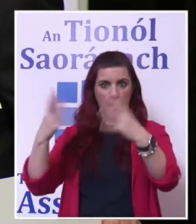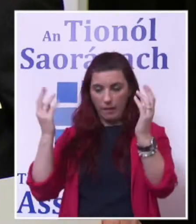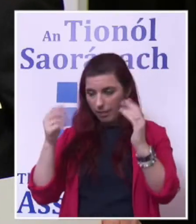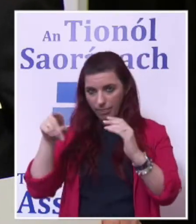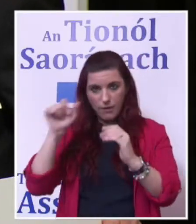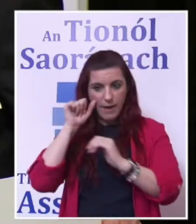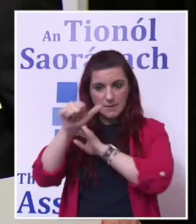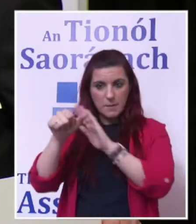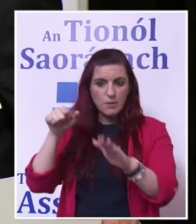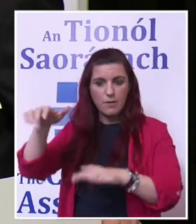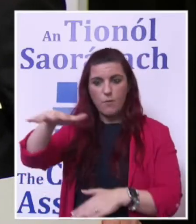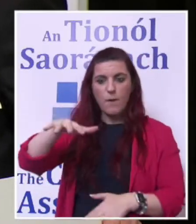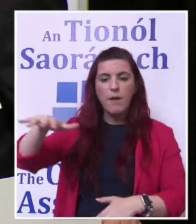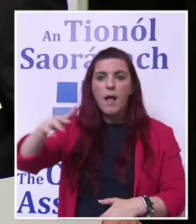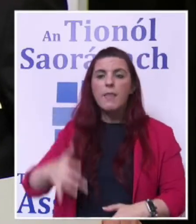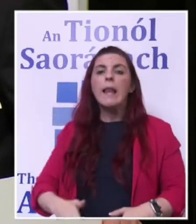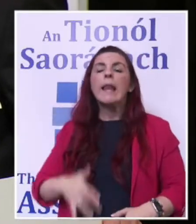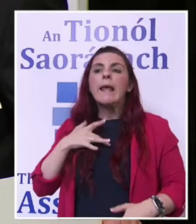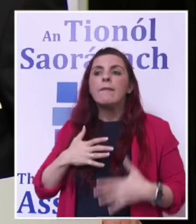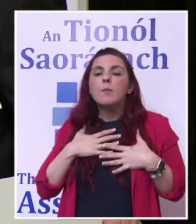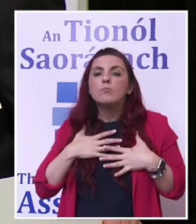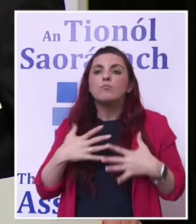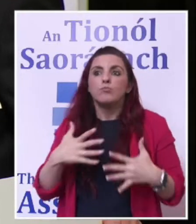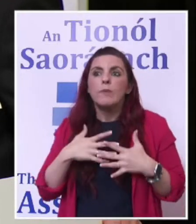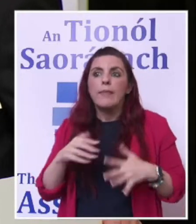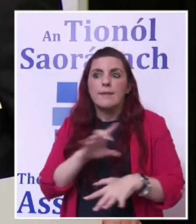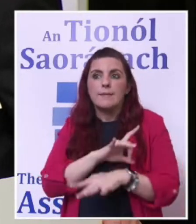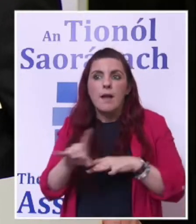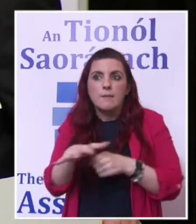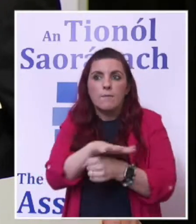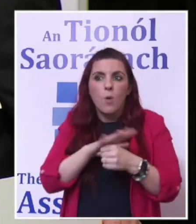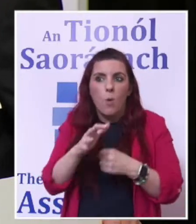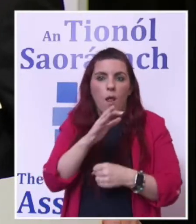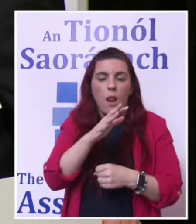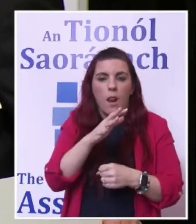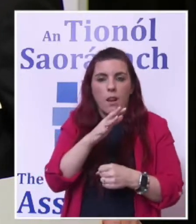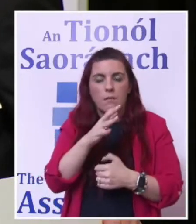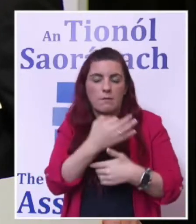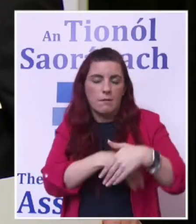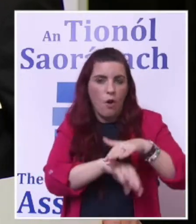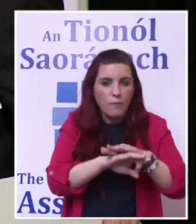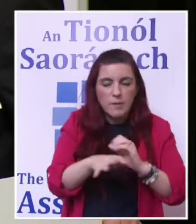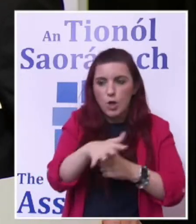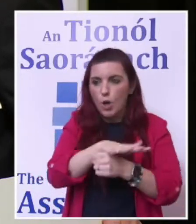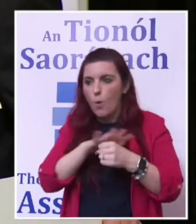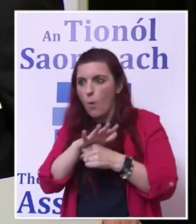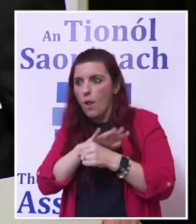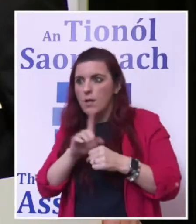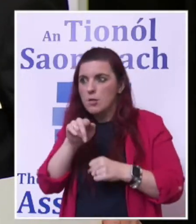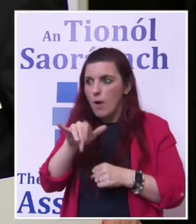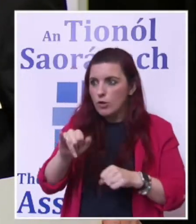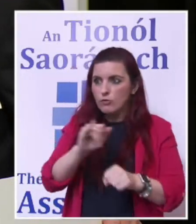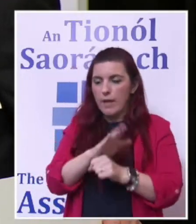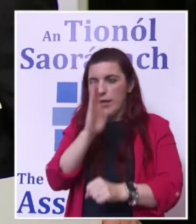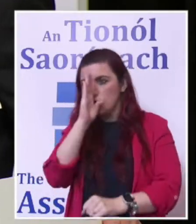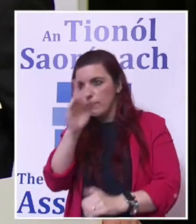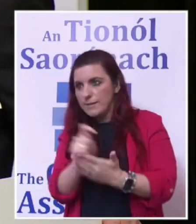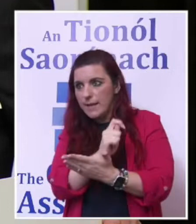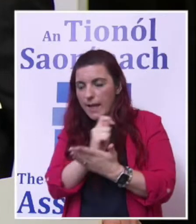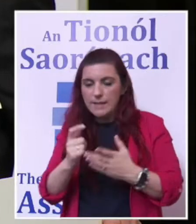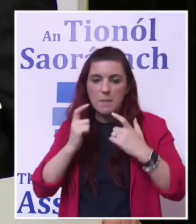experts in their field. They live and breathe local democracy and how local authorities work, and directly Lord Mayors, and all the